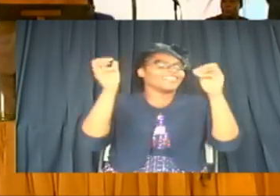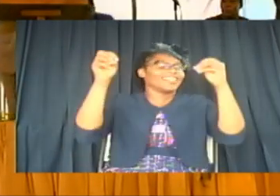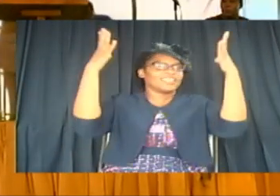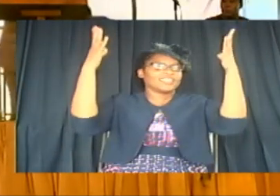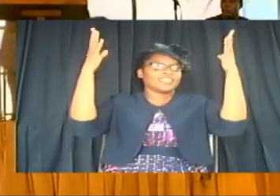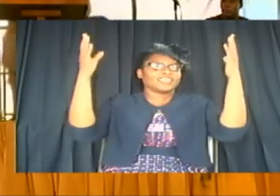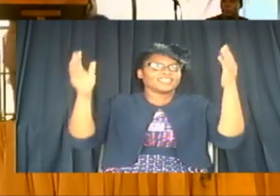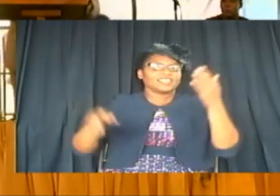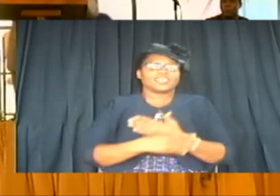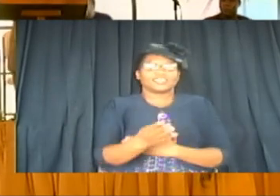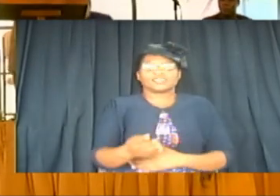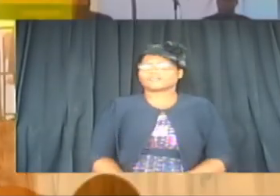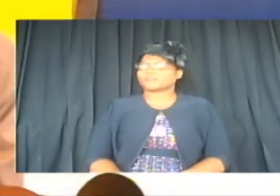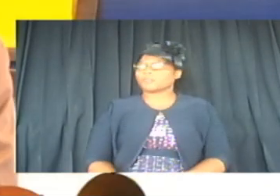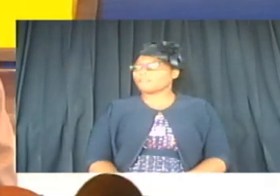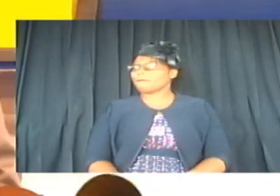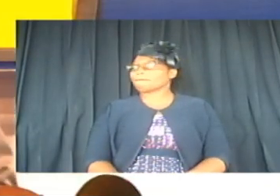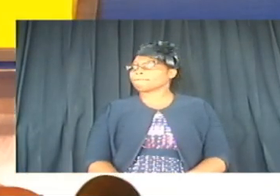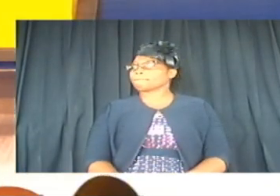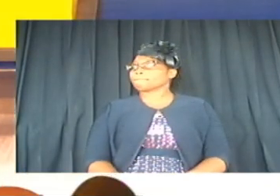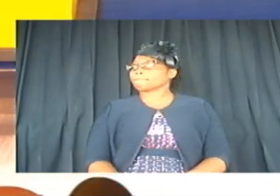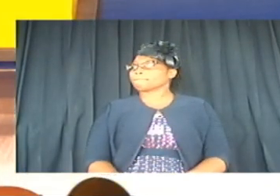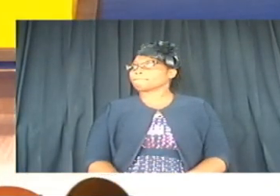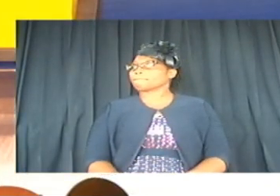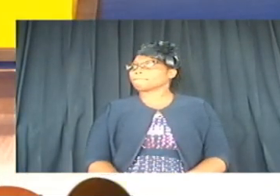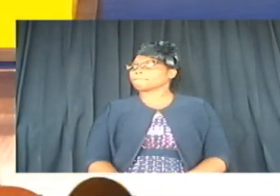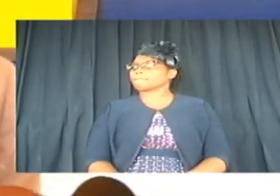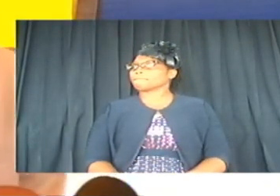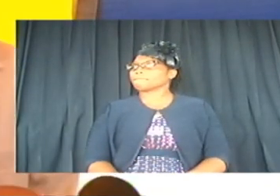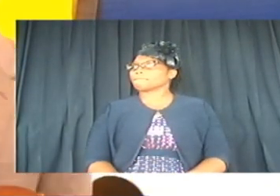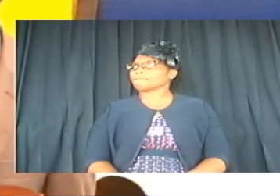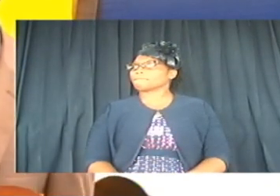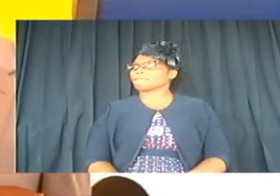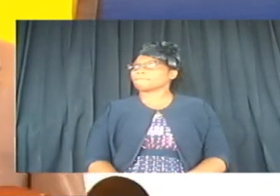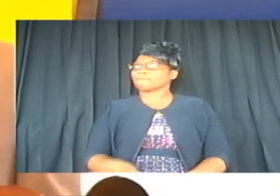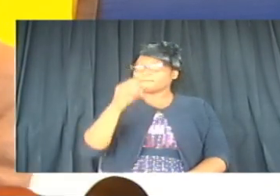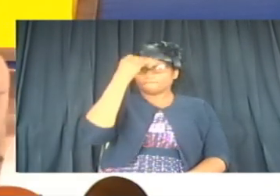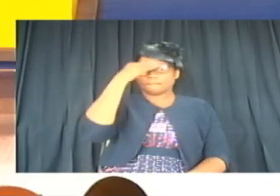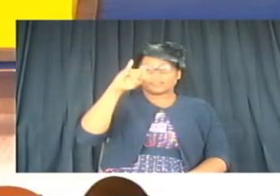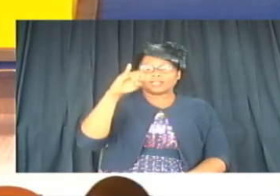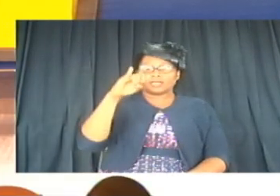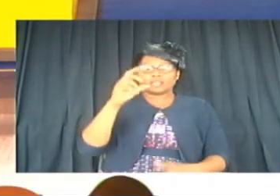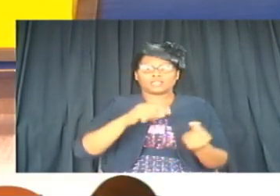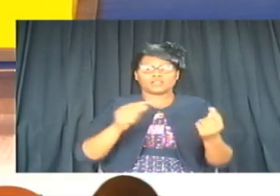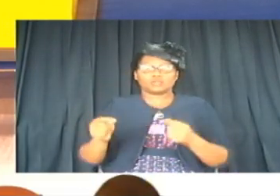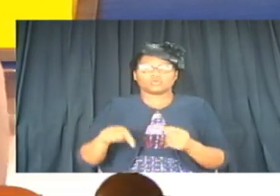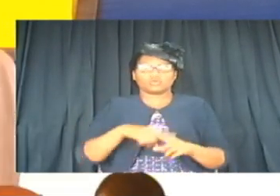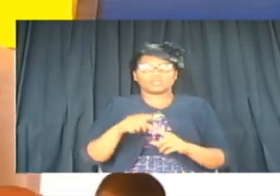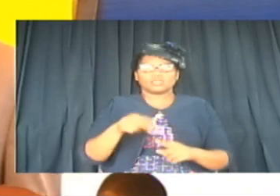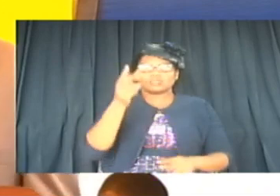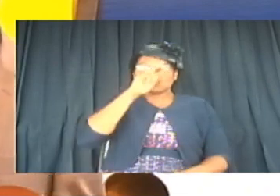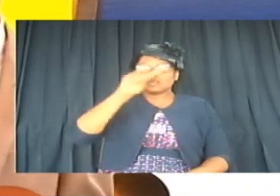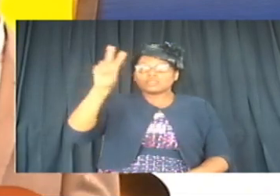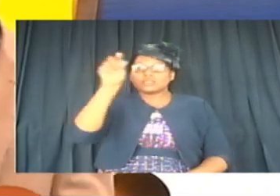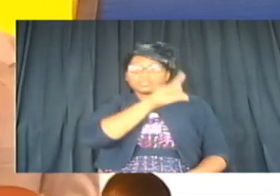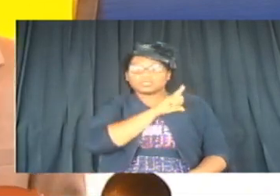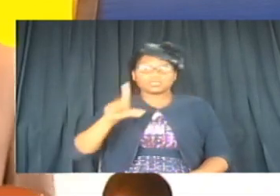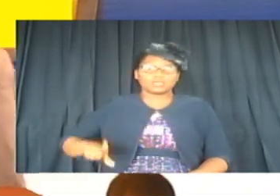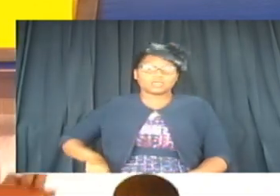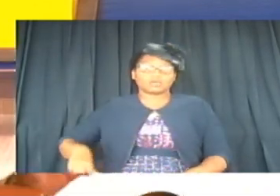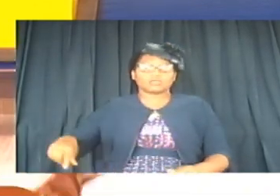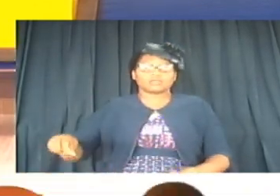There's a song, but to ask the singers to help me. You know, one of the things that Isaiah did when he saw the Lord is that he, for the first